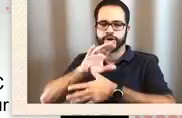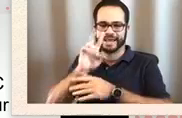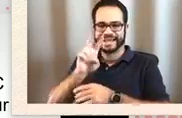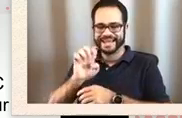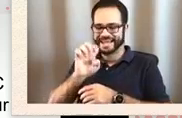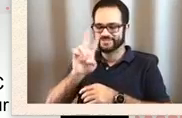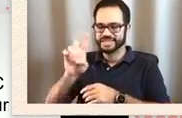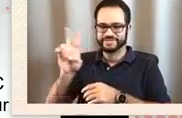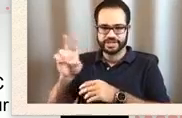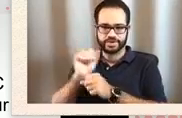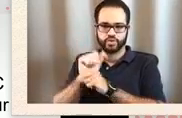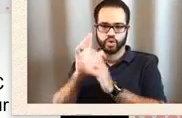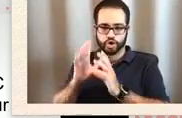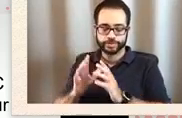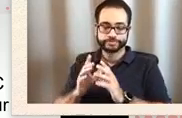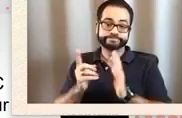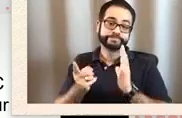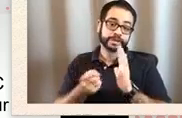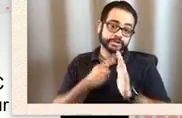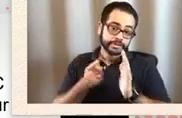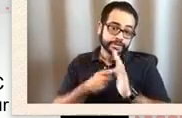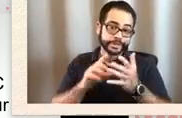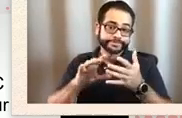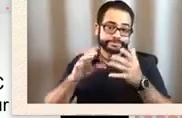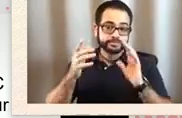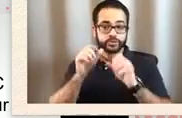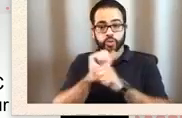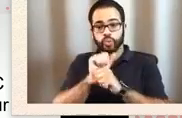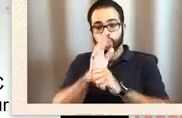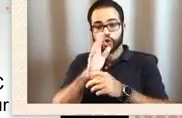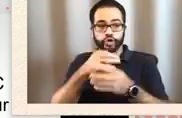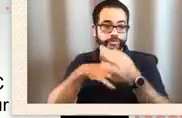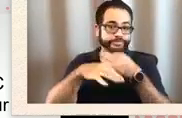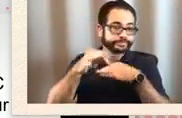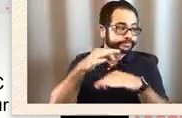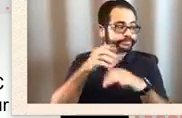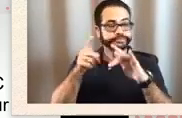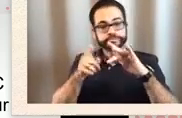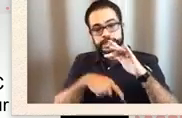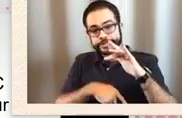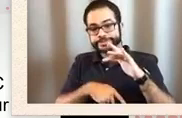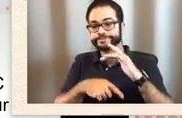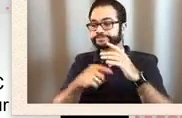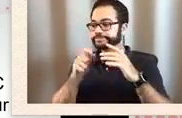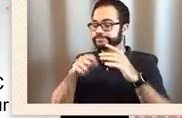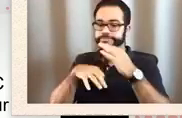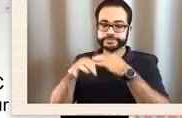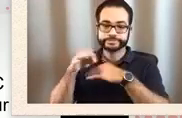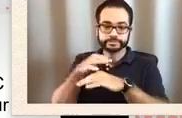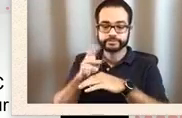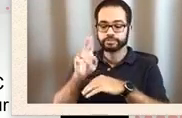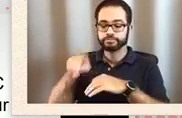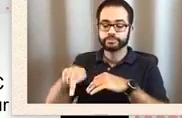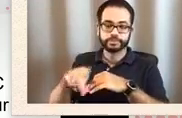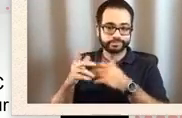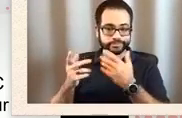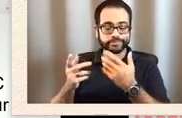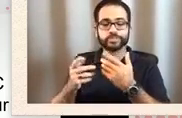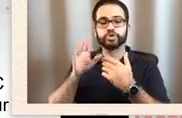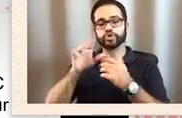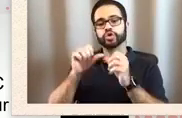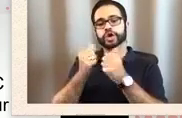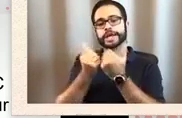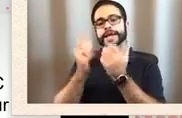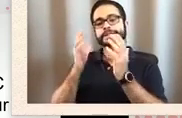sometimes things happen and your worker's not able to come out and they need to send a backup. So your agency owner,